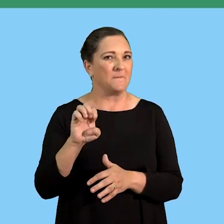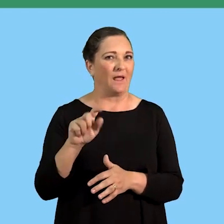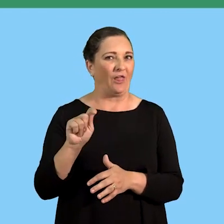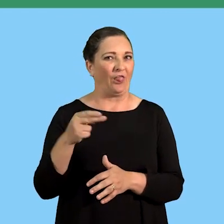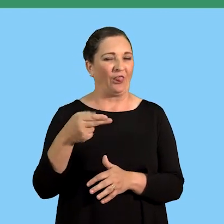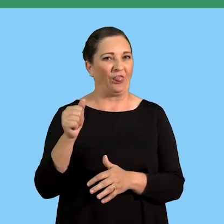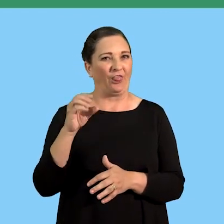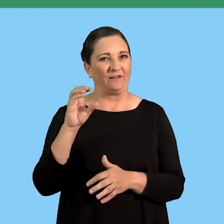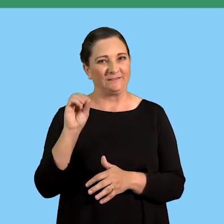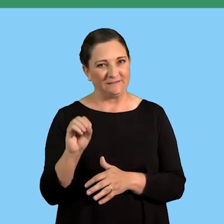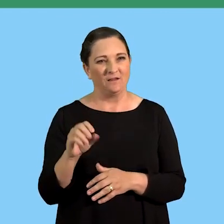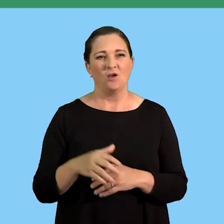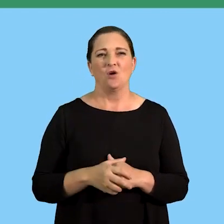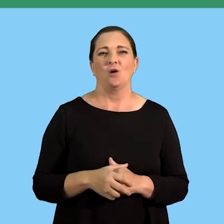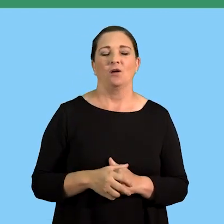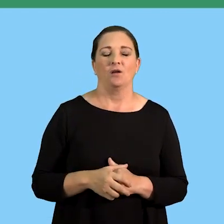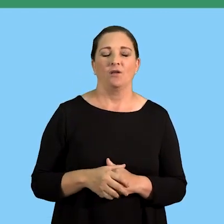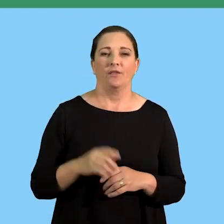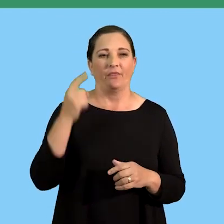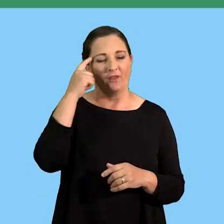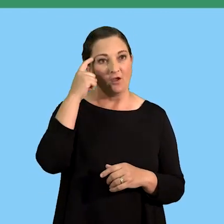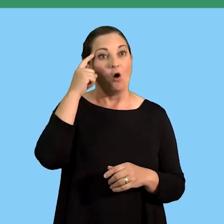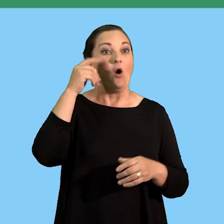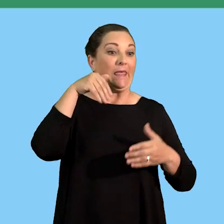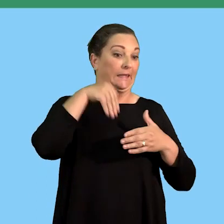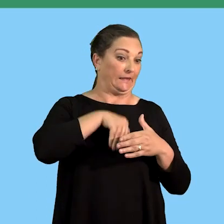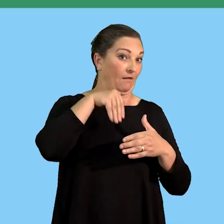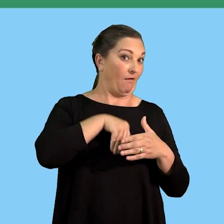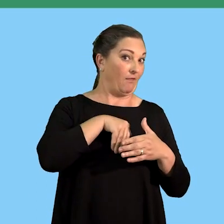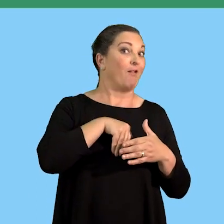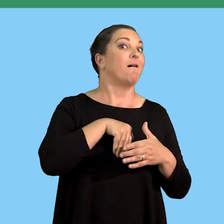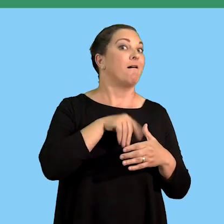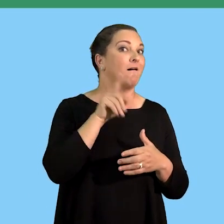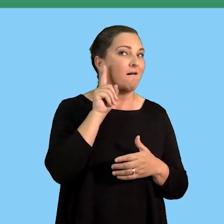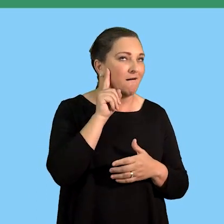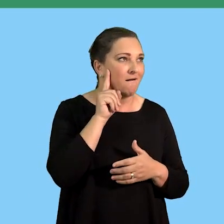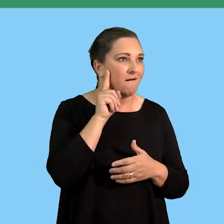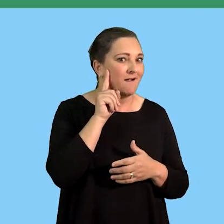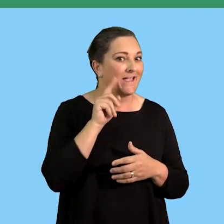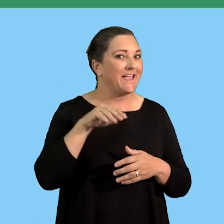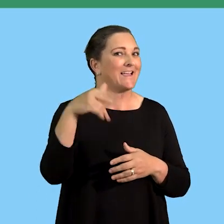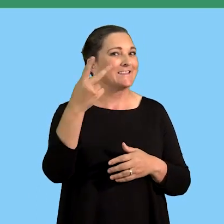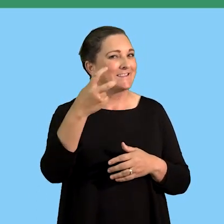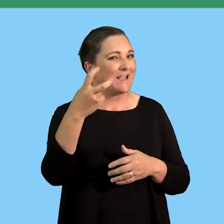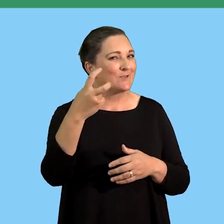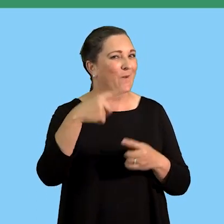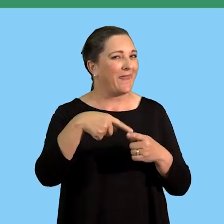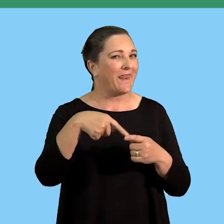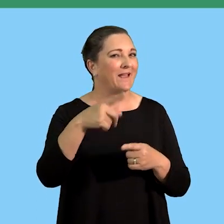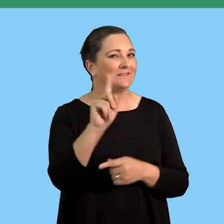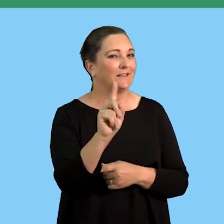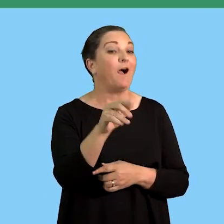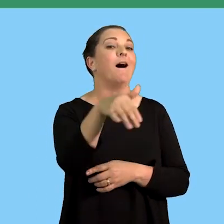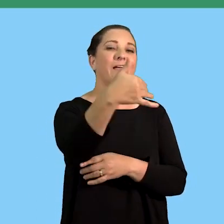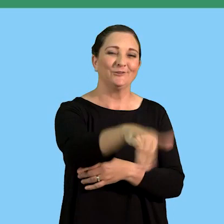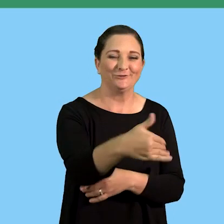call internal recruitment. Now, this already gives you an idea of what the second one is. It will